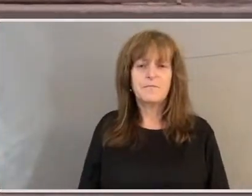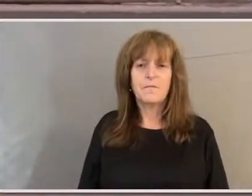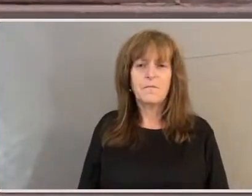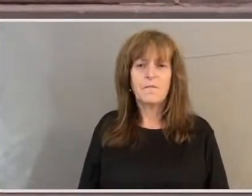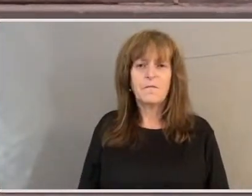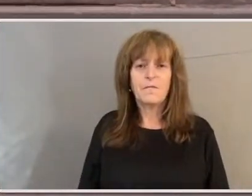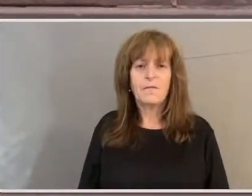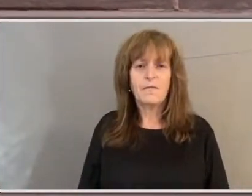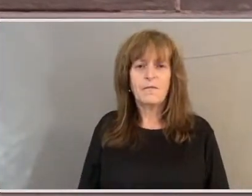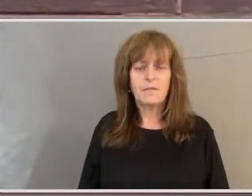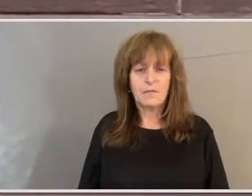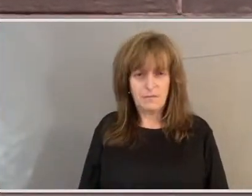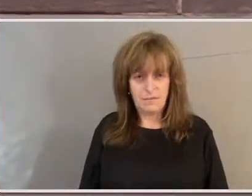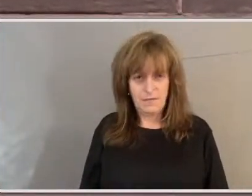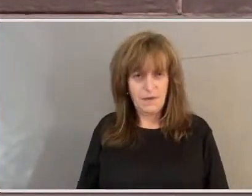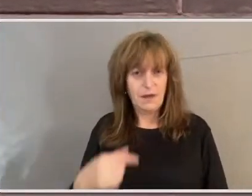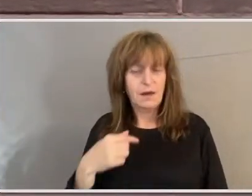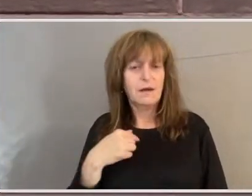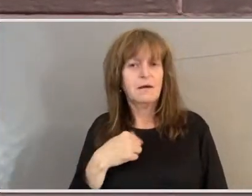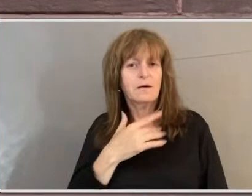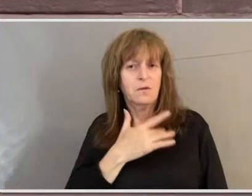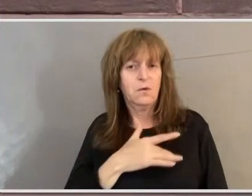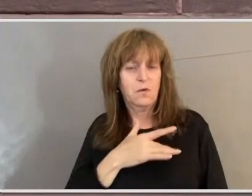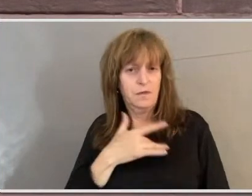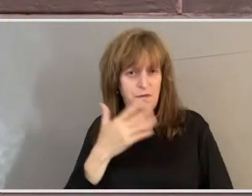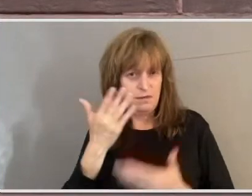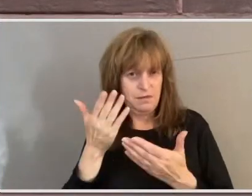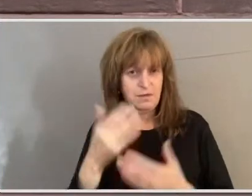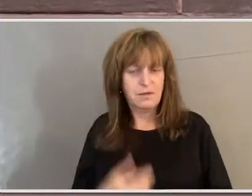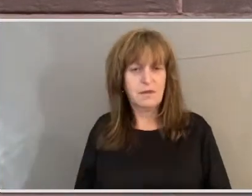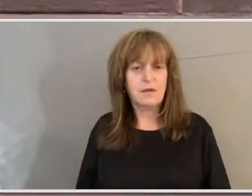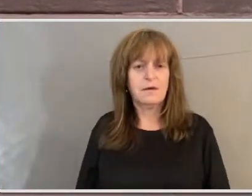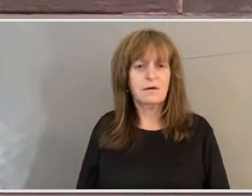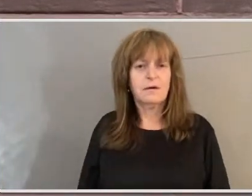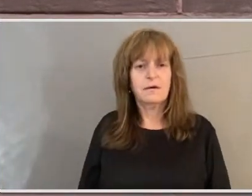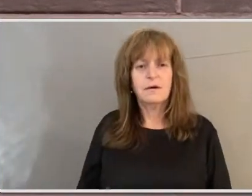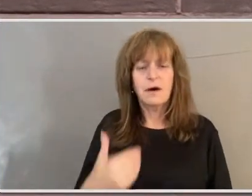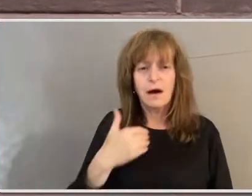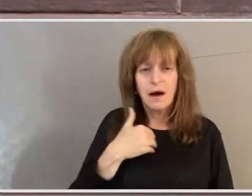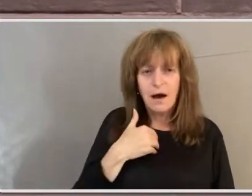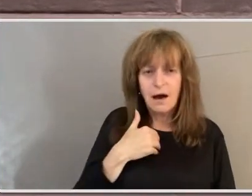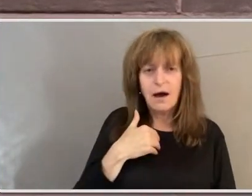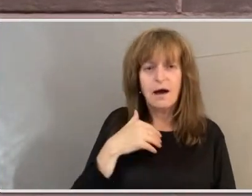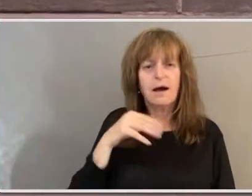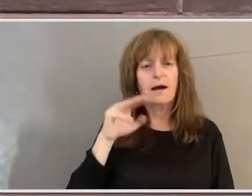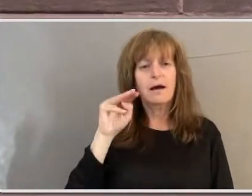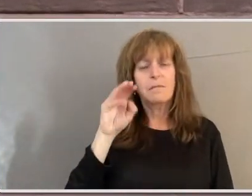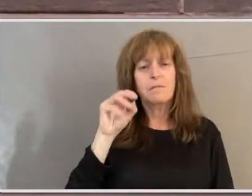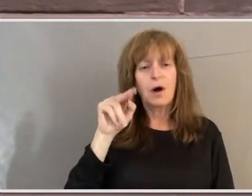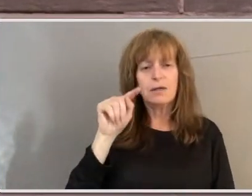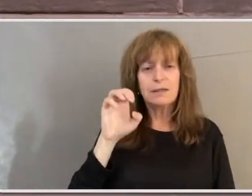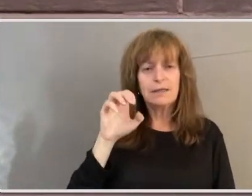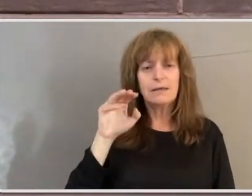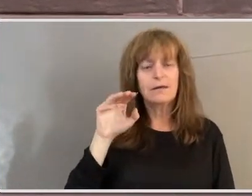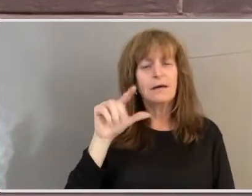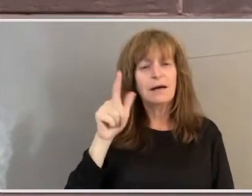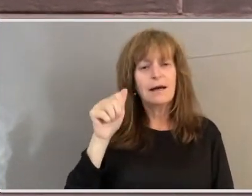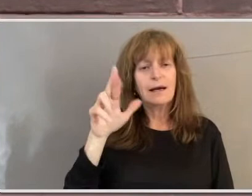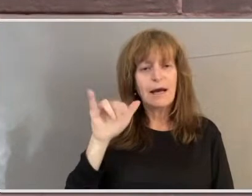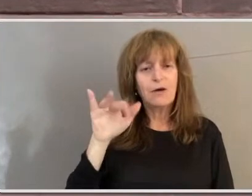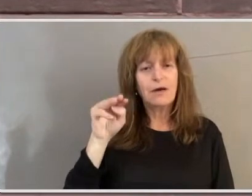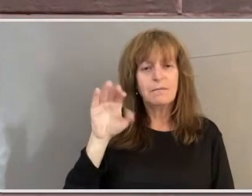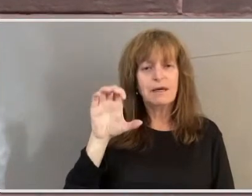I, Monty Gary McNaughton, swear that I will duly and faithfully, and to the best of my skill and knowledge,